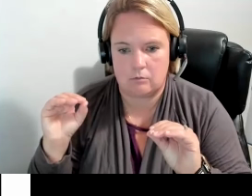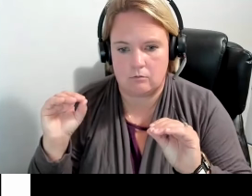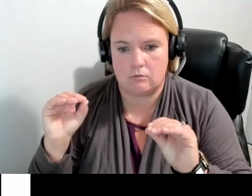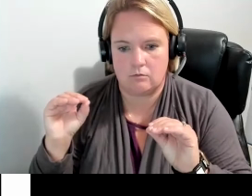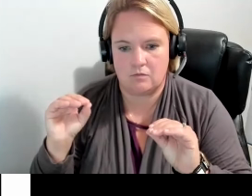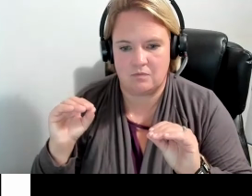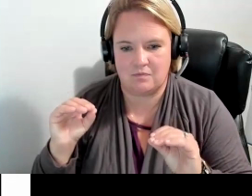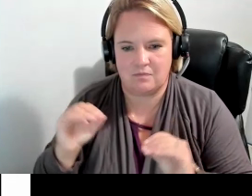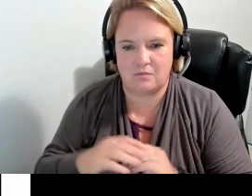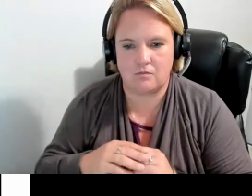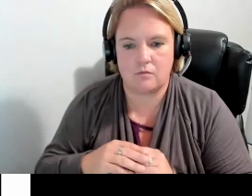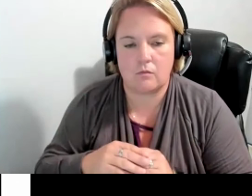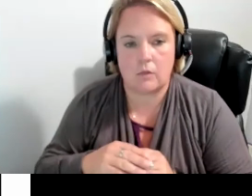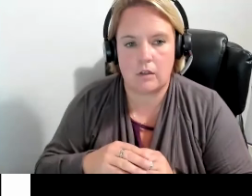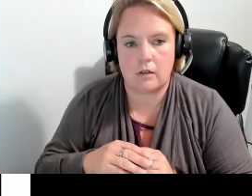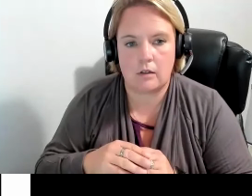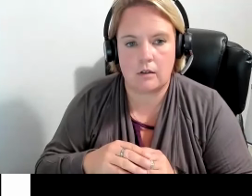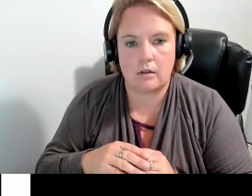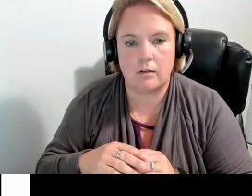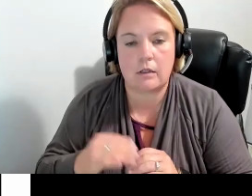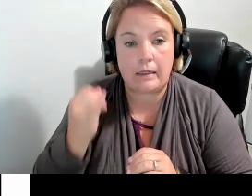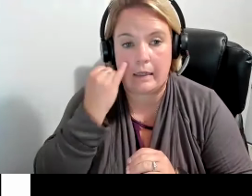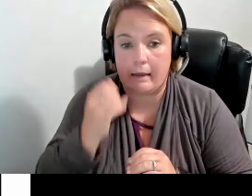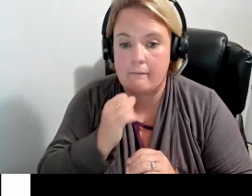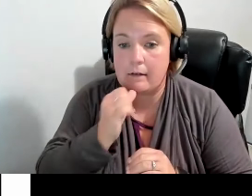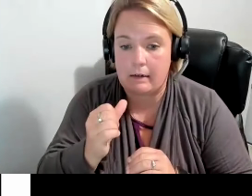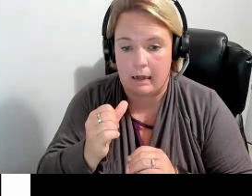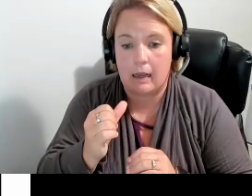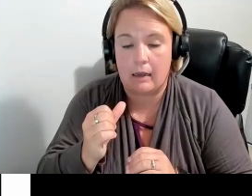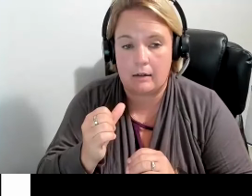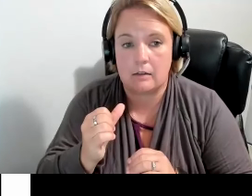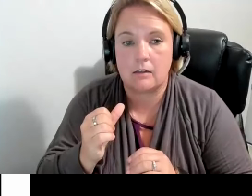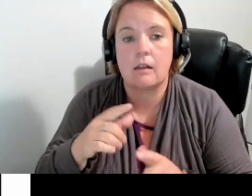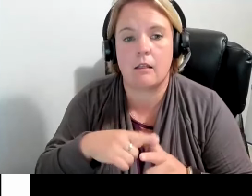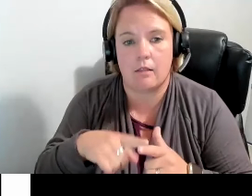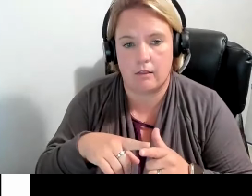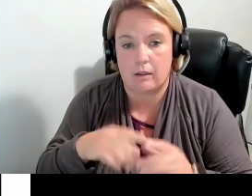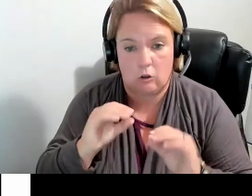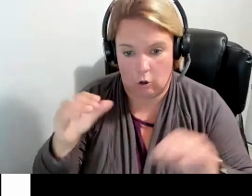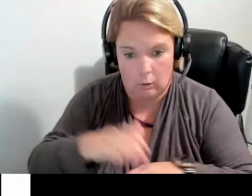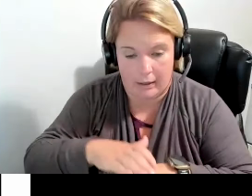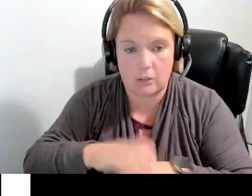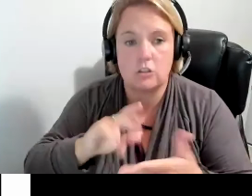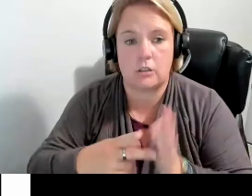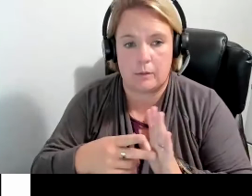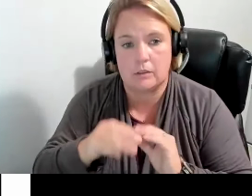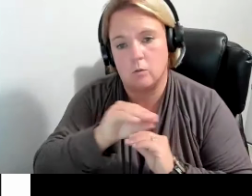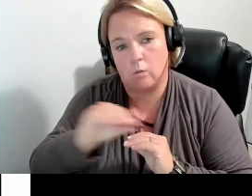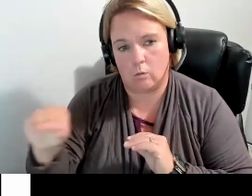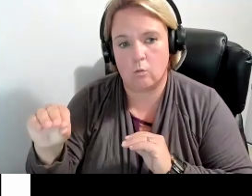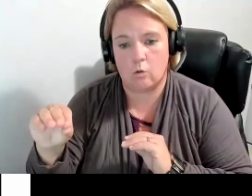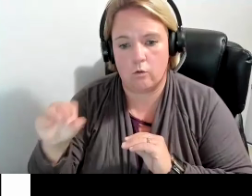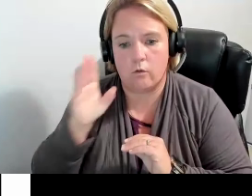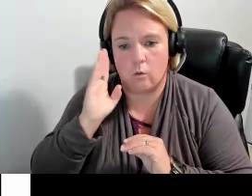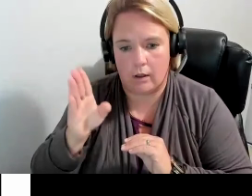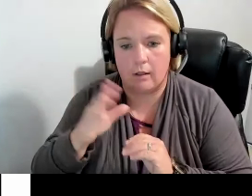the individual. And if not, then we direct them to Fresno Adult School. Yeah. Plus, we have different